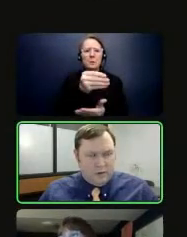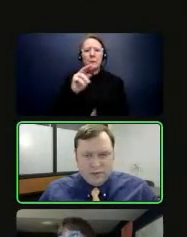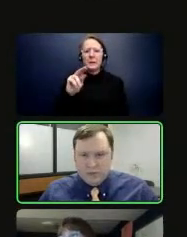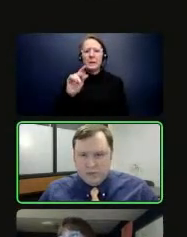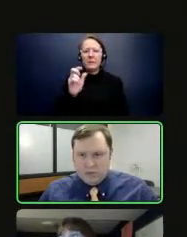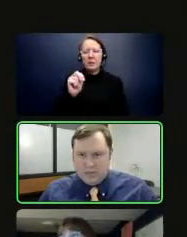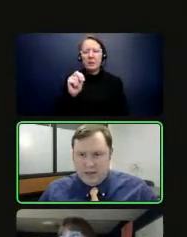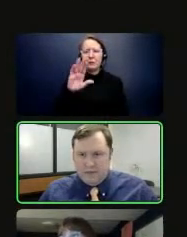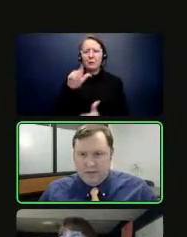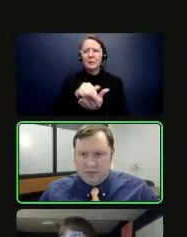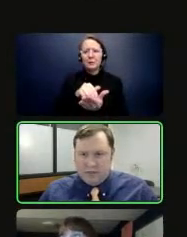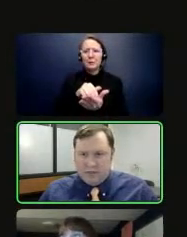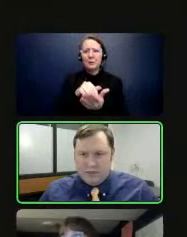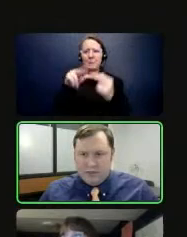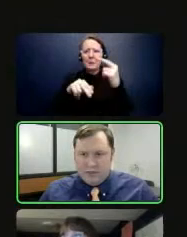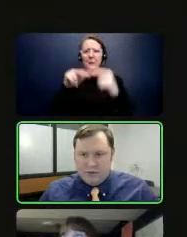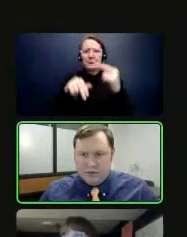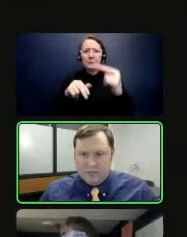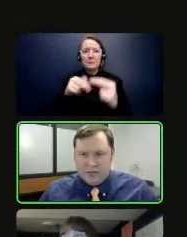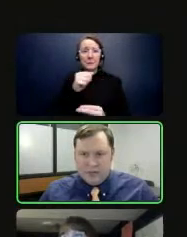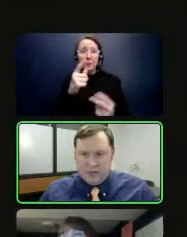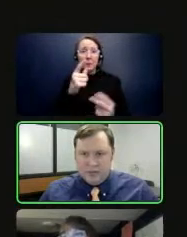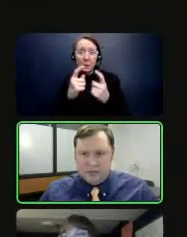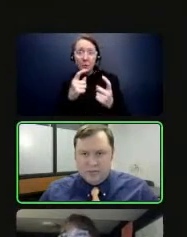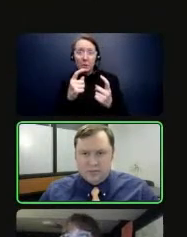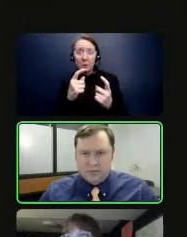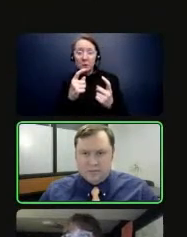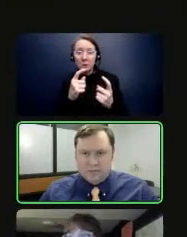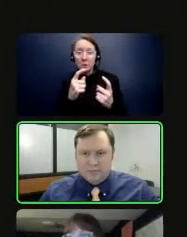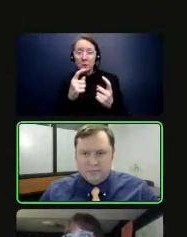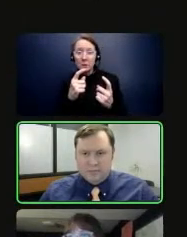Any questions on this Navigation Center section, or is that clear?